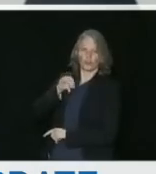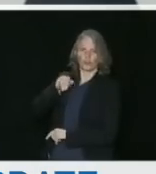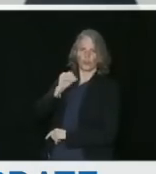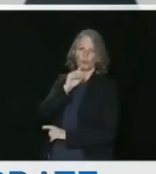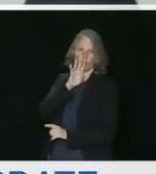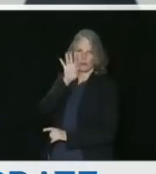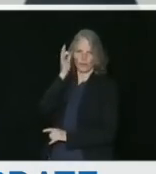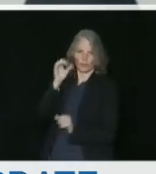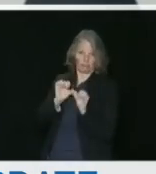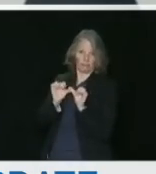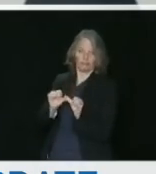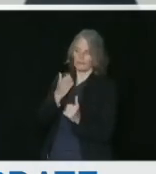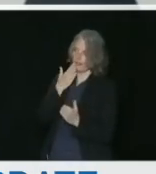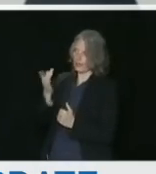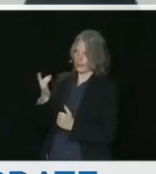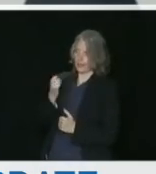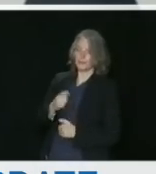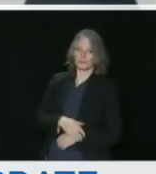the